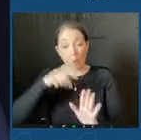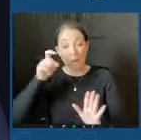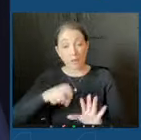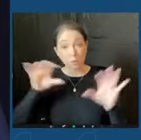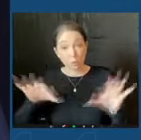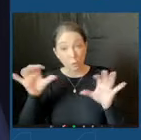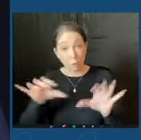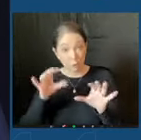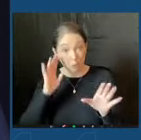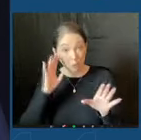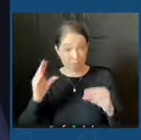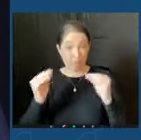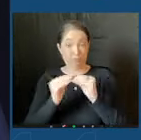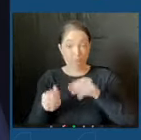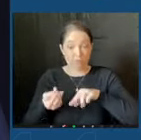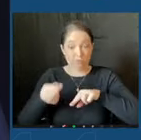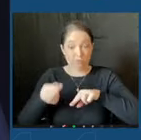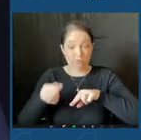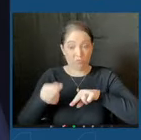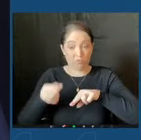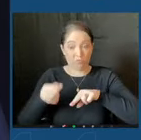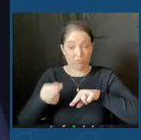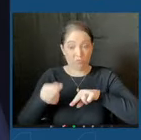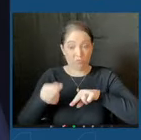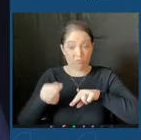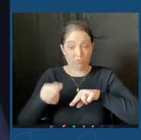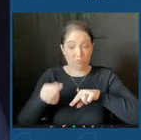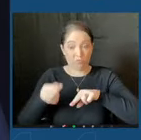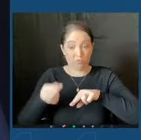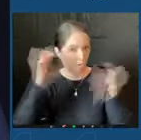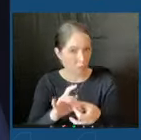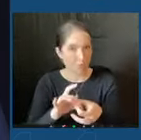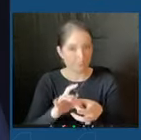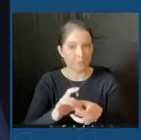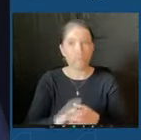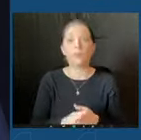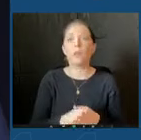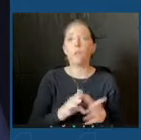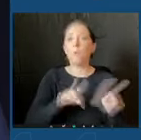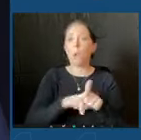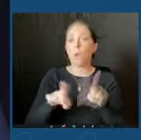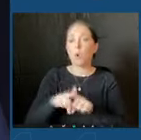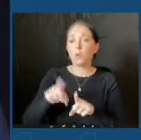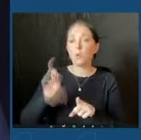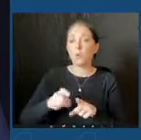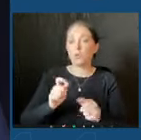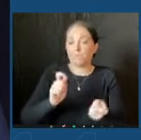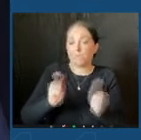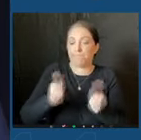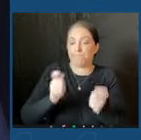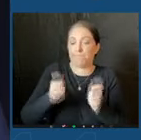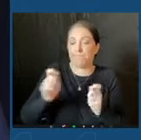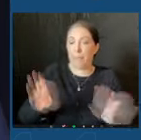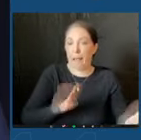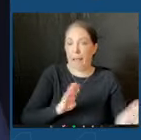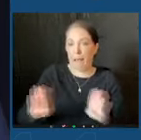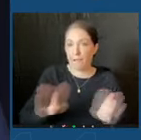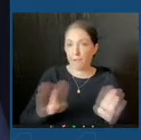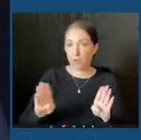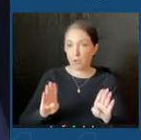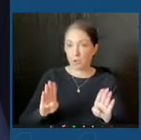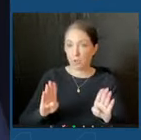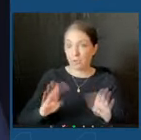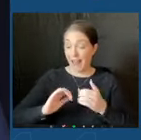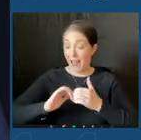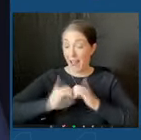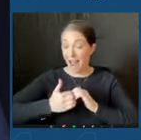for sure. But it's also how we have to modify behavior. And you modify behavior, unfortunately, in this